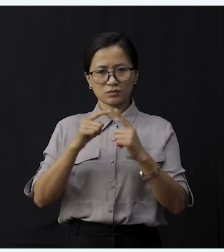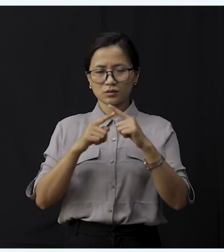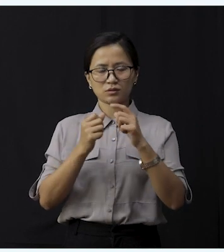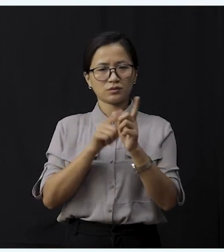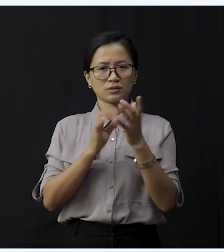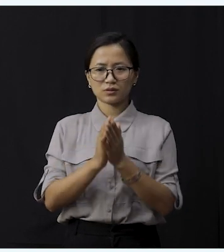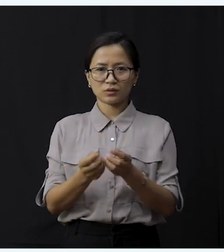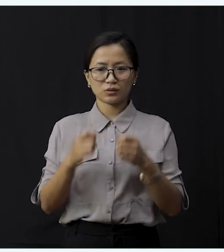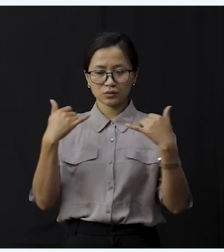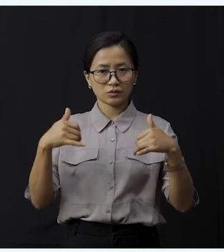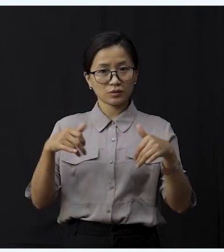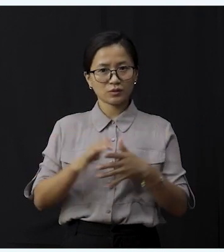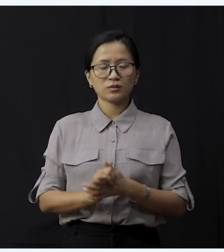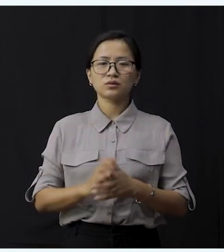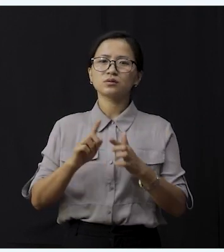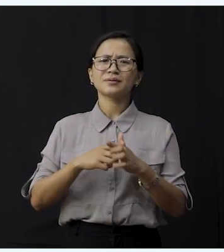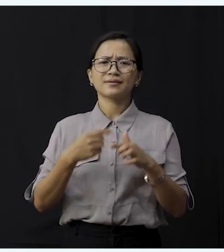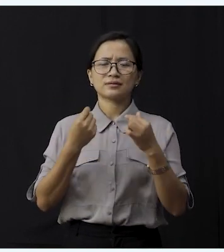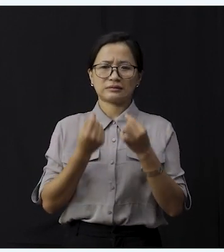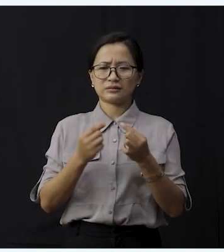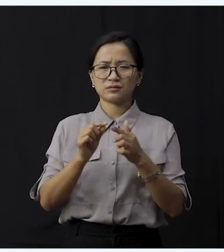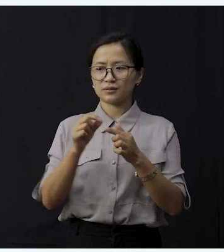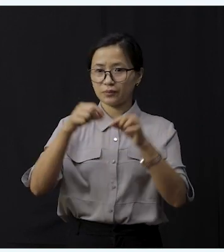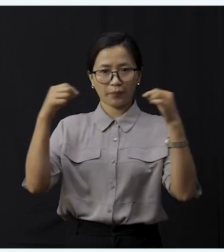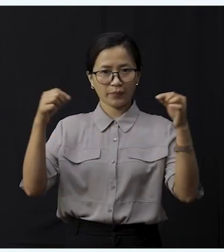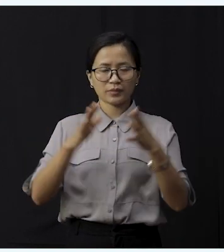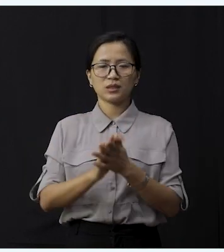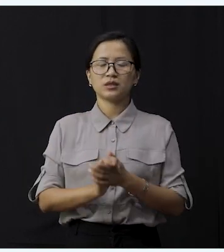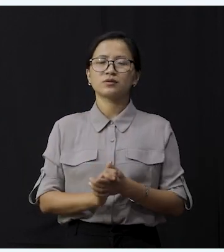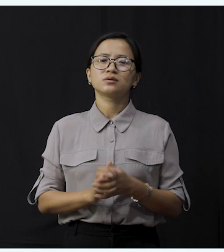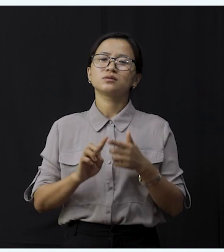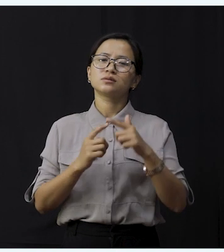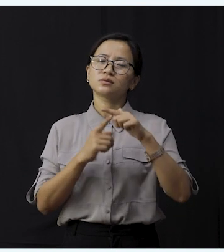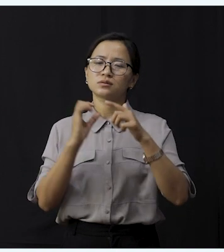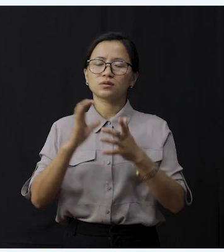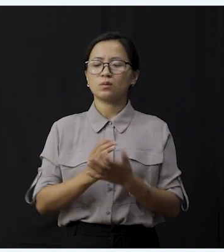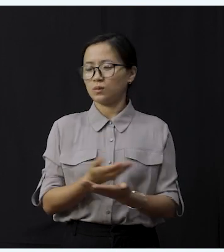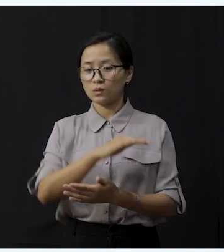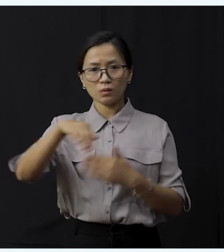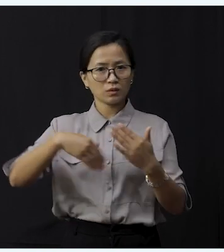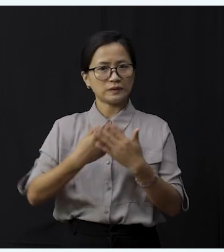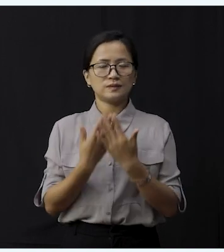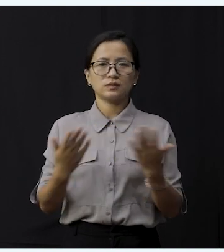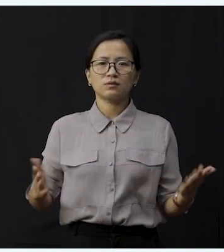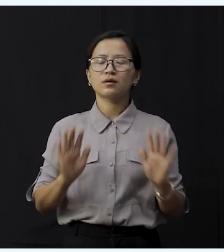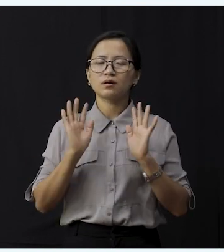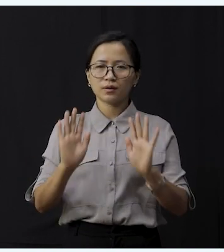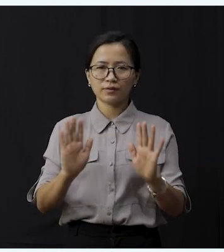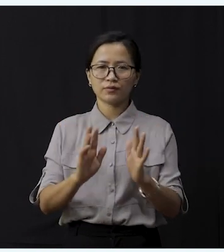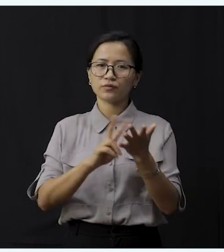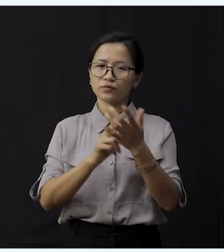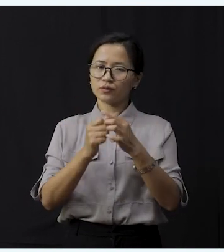or whether it may be your jewelries, etc. All those things that has a value